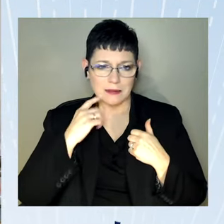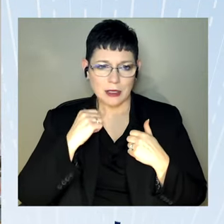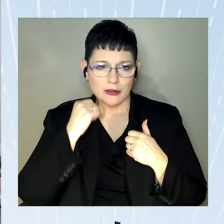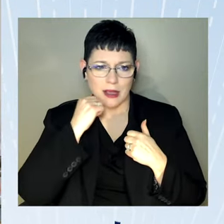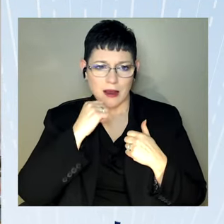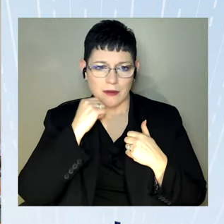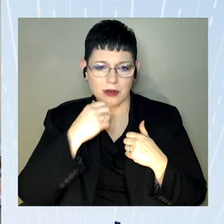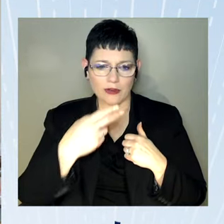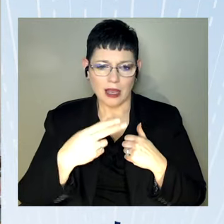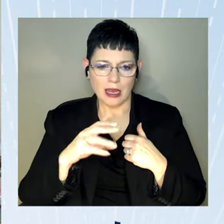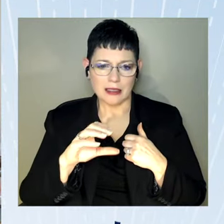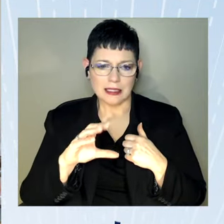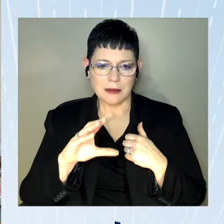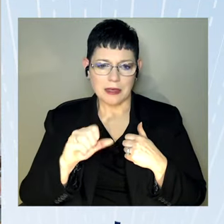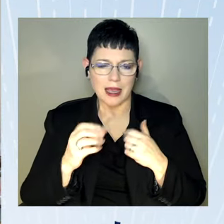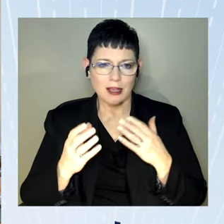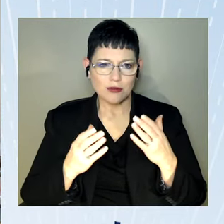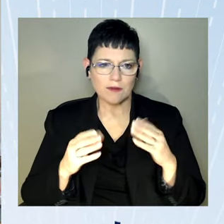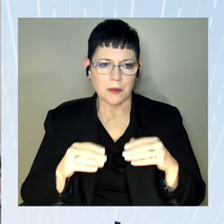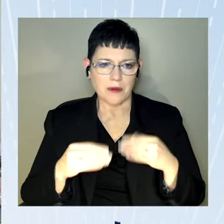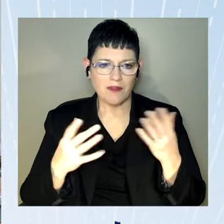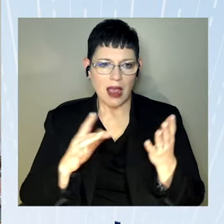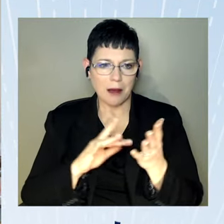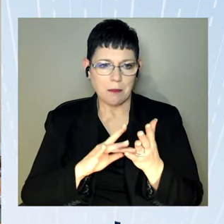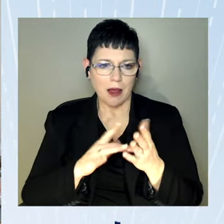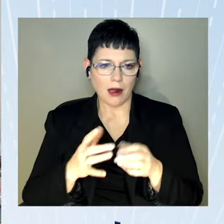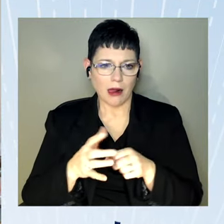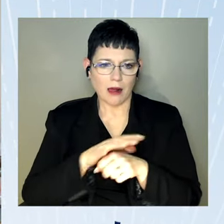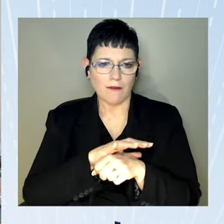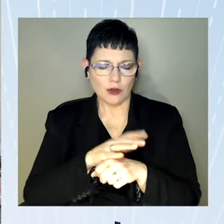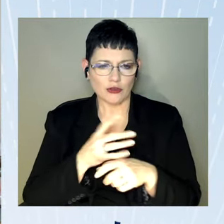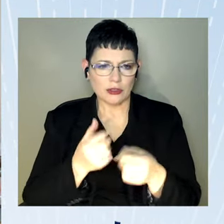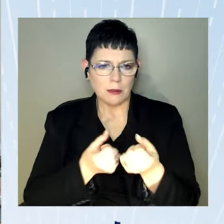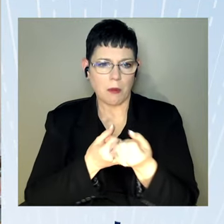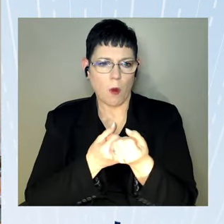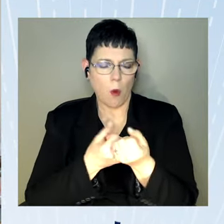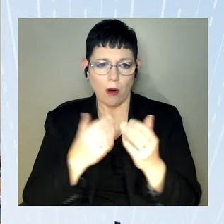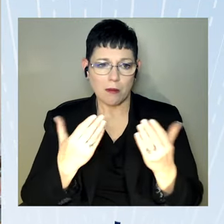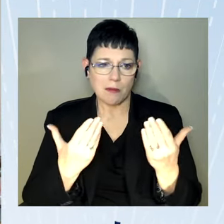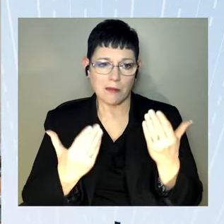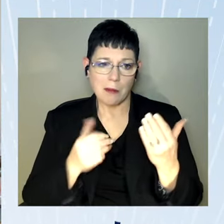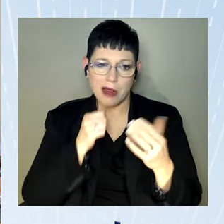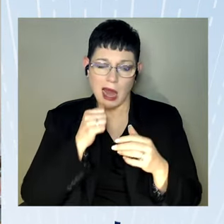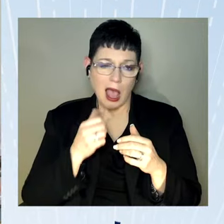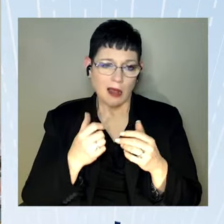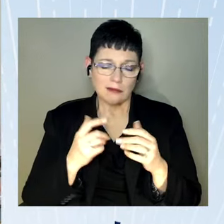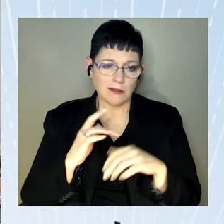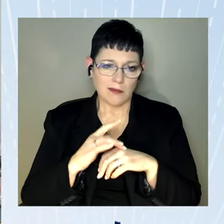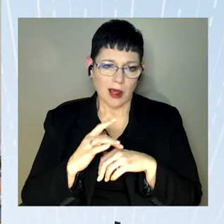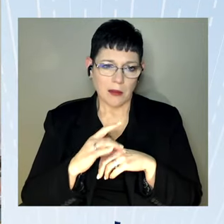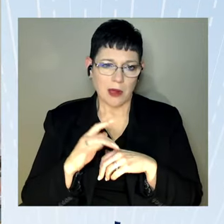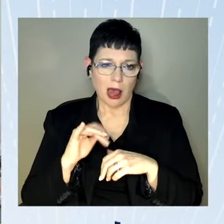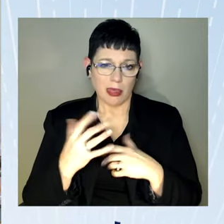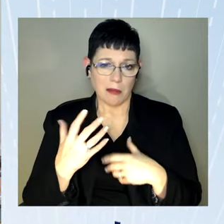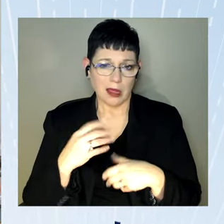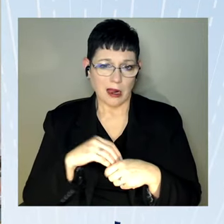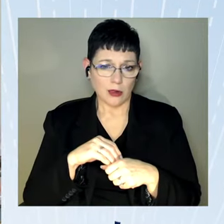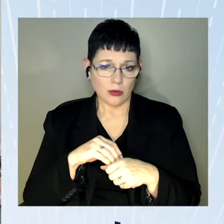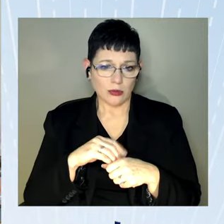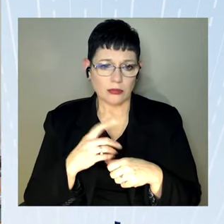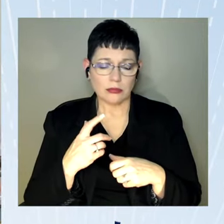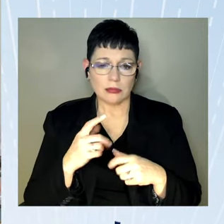HCBS services offer medical coverage that may not otherwise be available. This might include specific